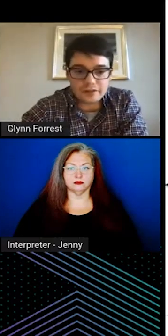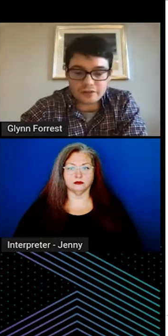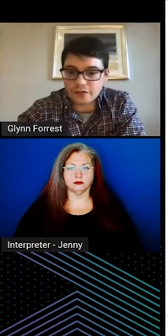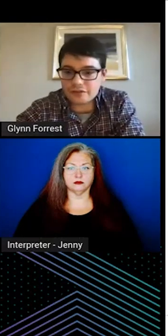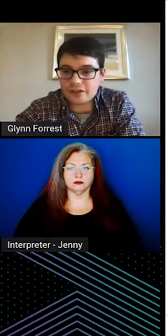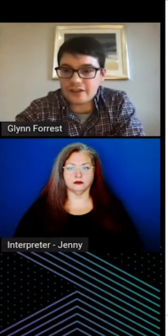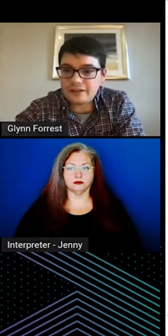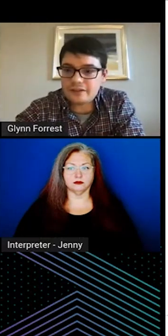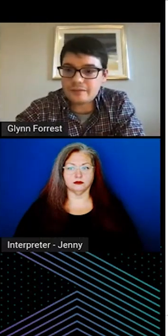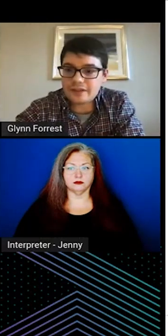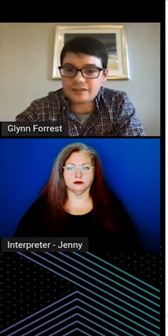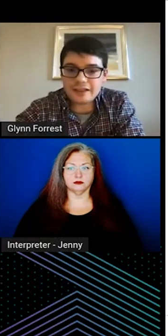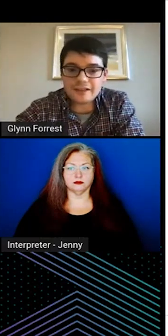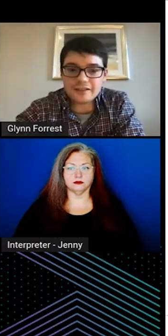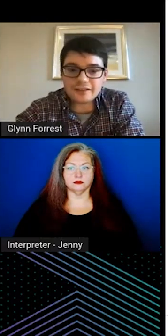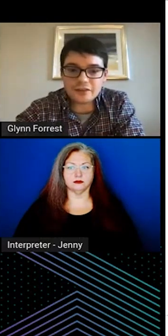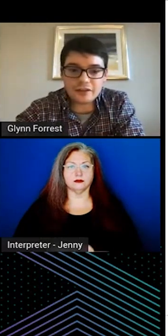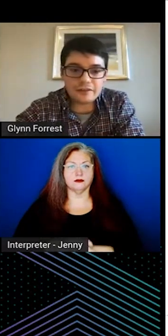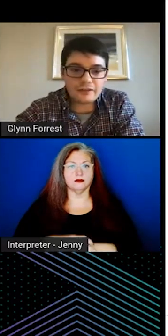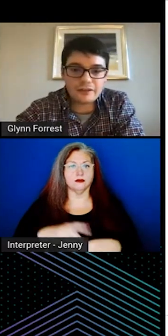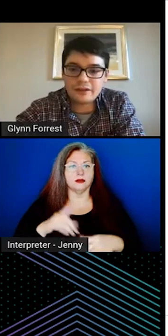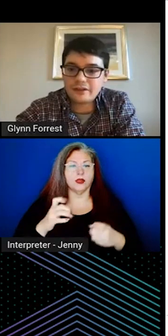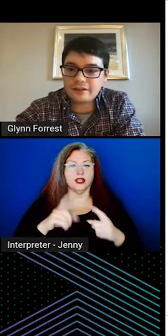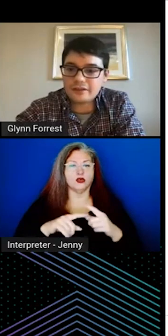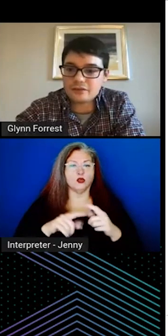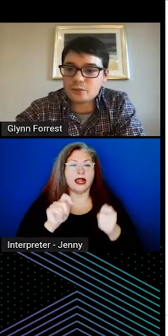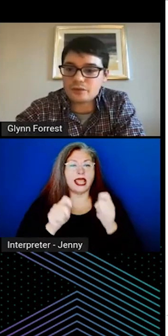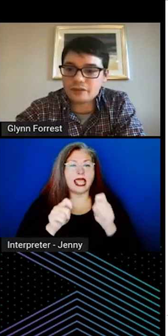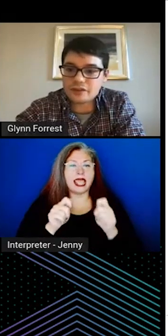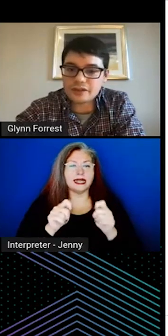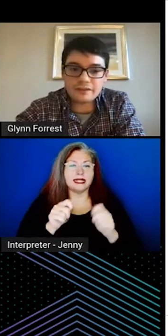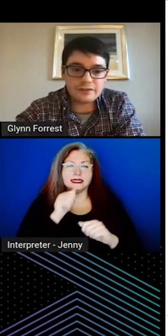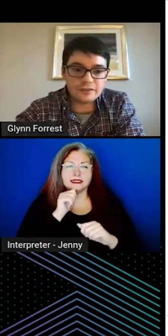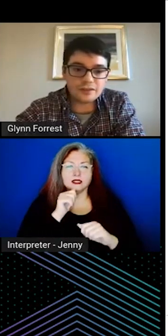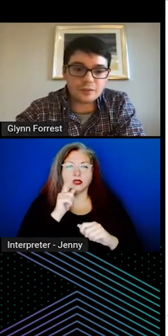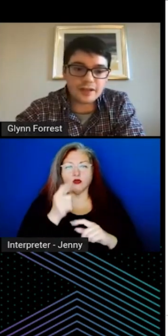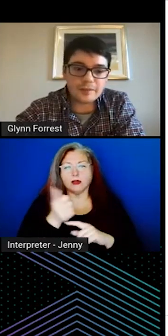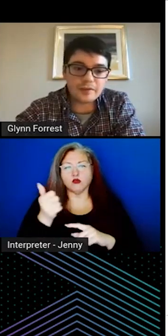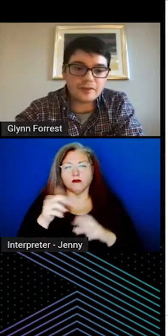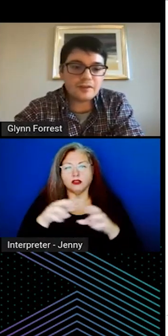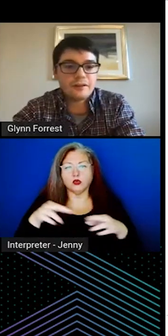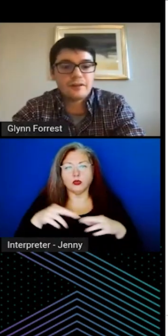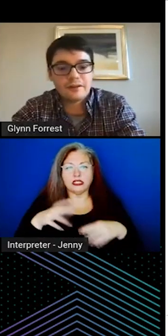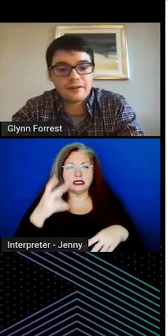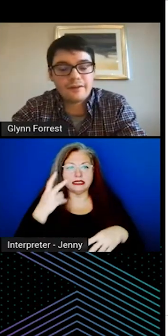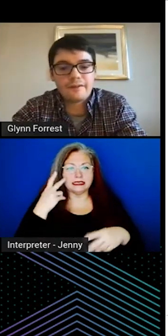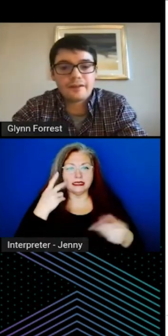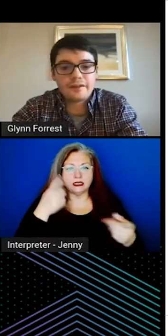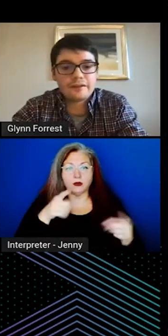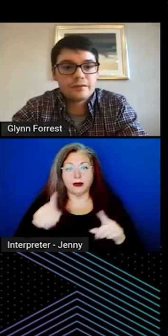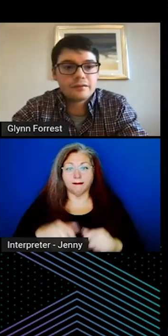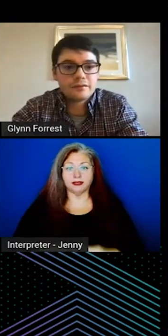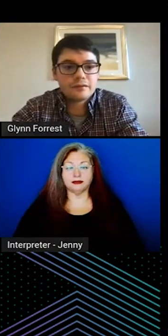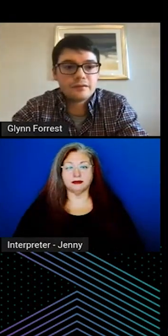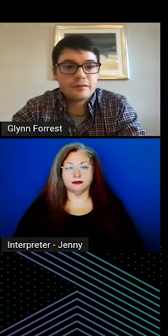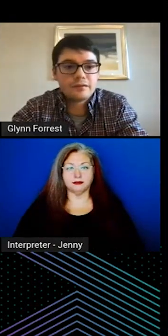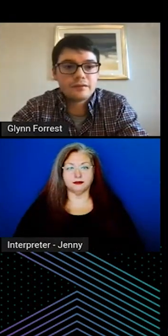Okay, so this looks fine, but let's edit the secret. Let's remove region and see what happens.